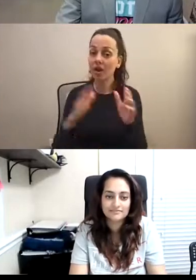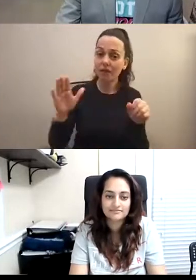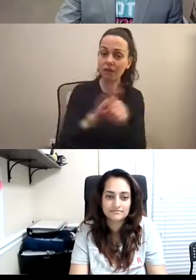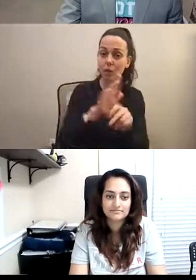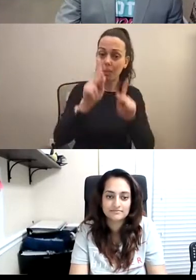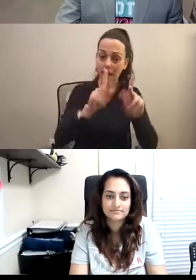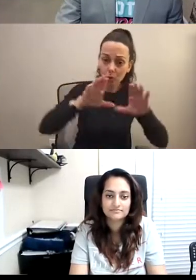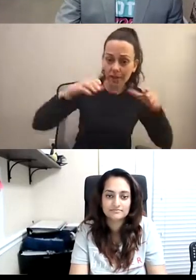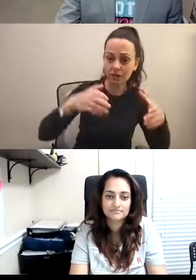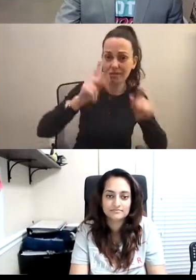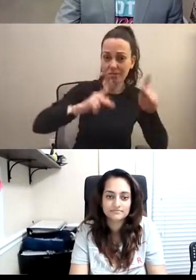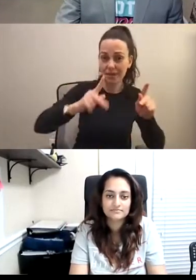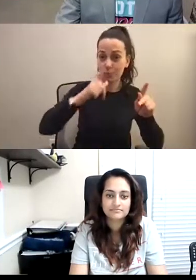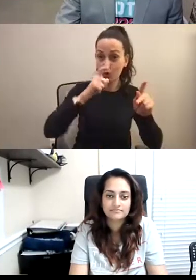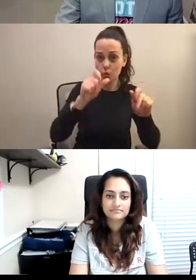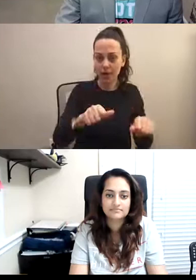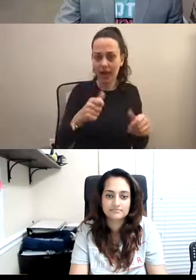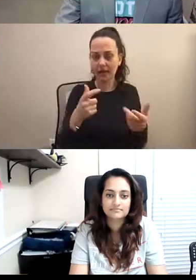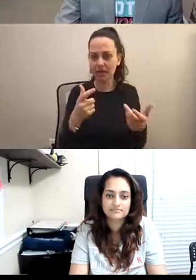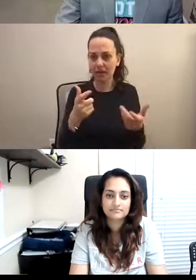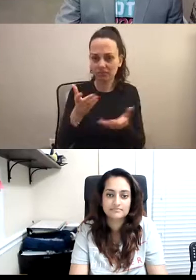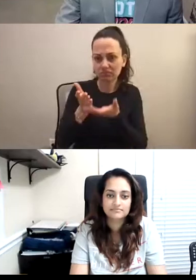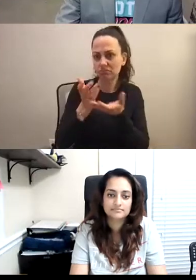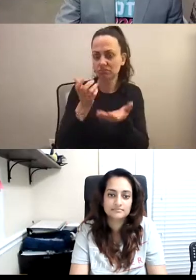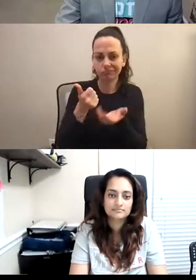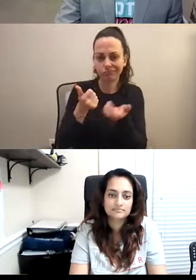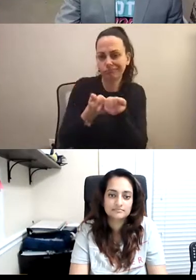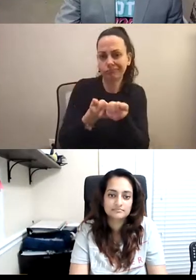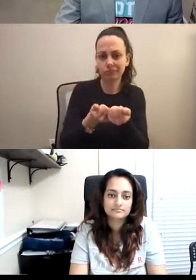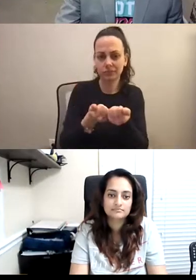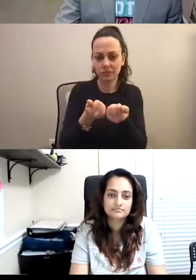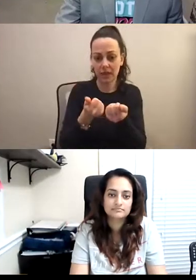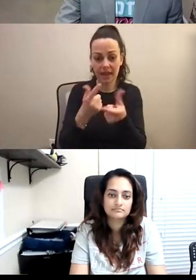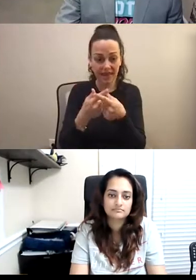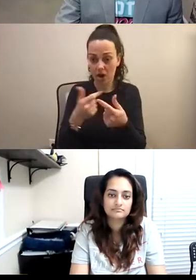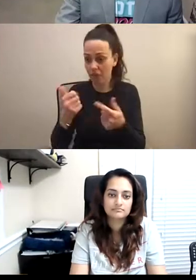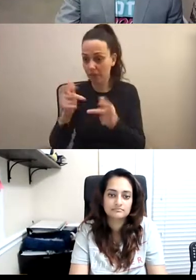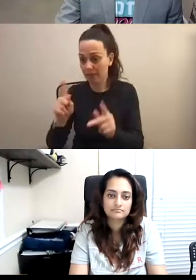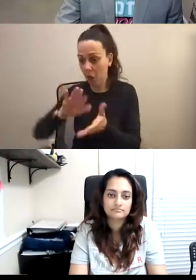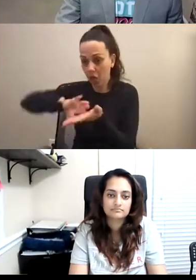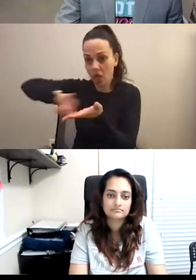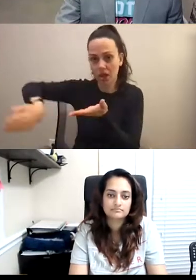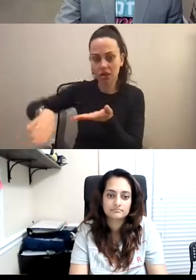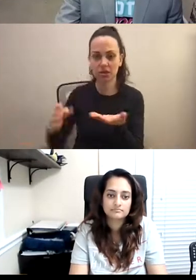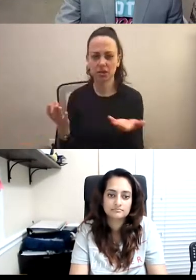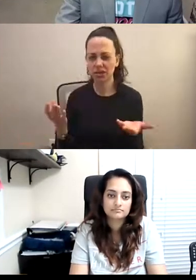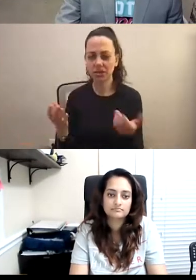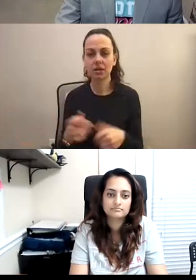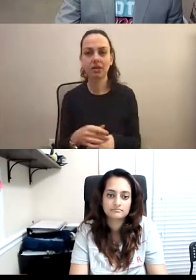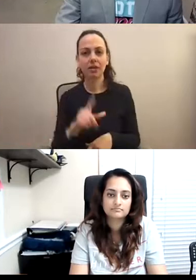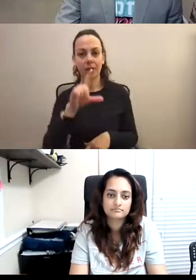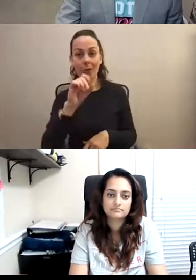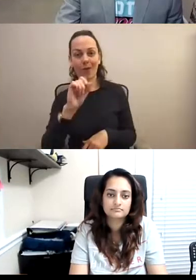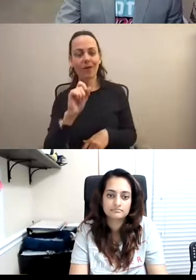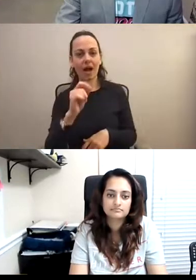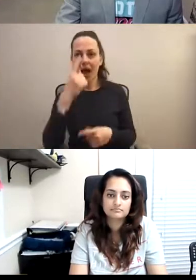get you out of the running, which is a really sad thing. Yeah, no, and I totally agree. And I didn't even realize it until